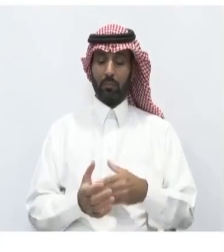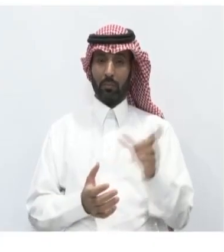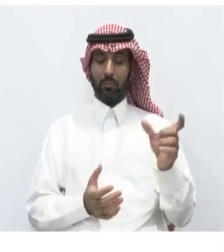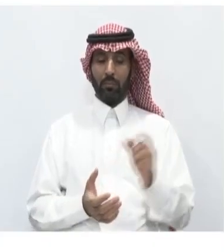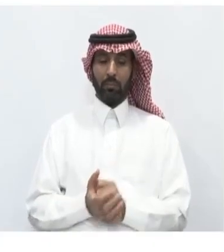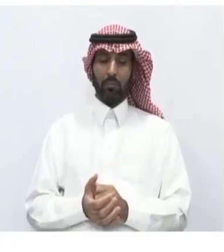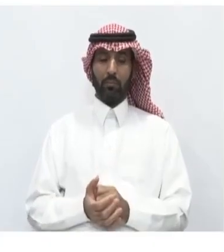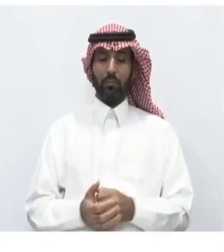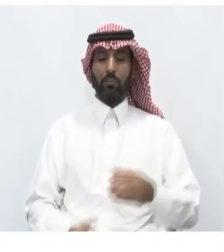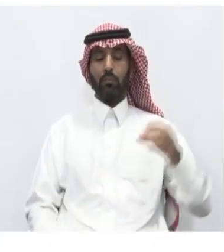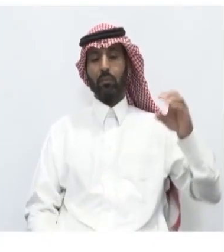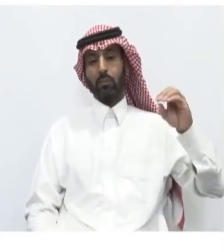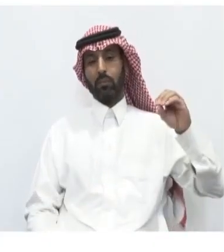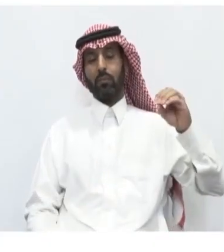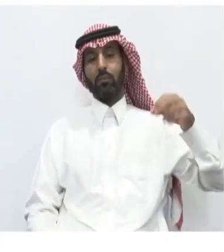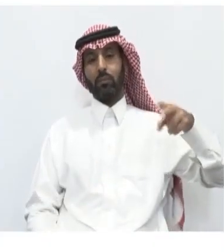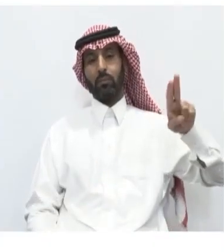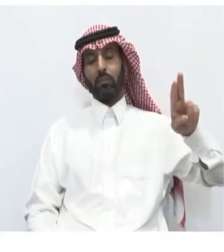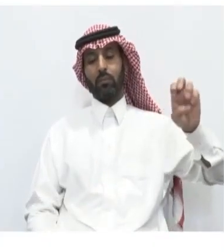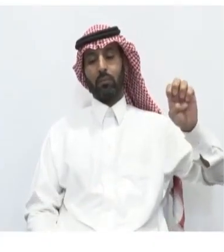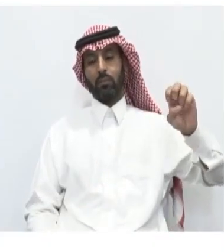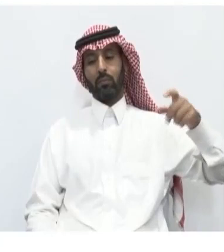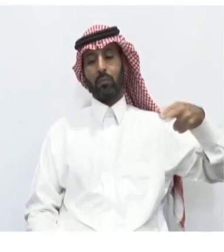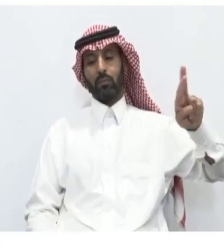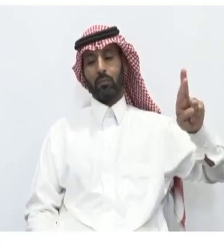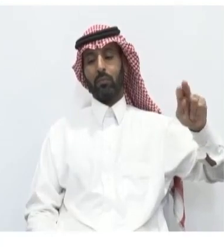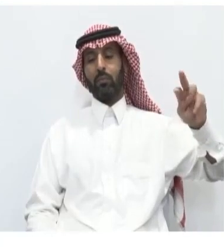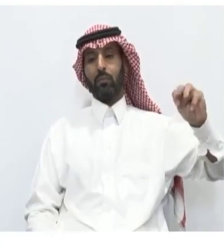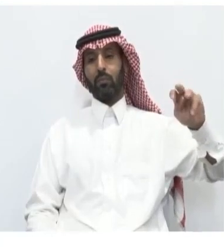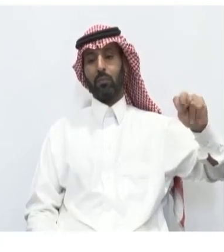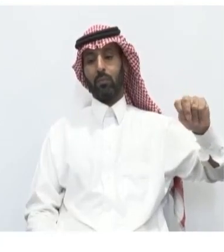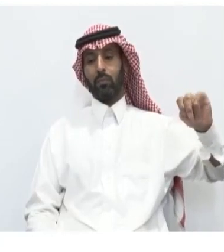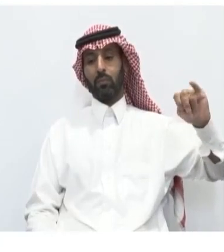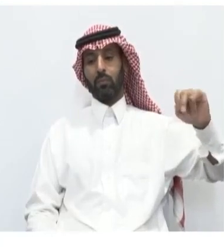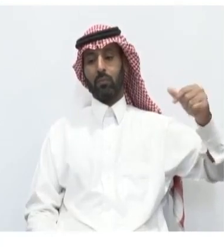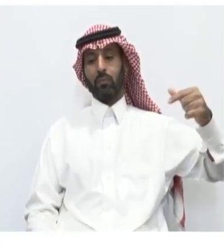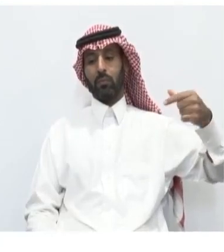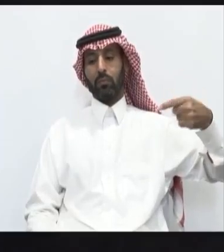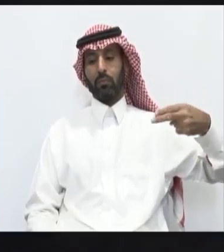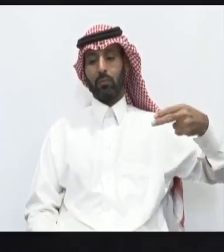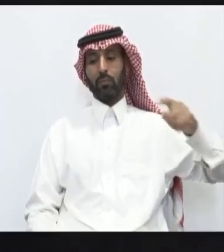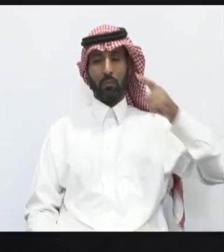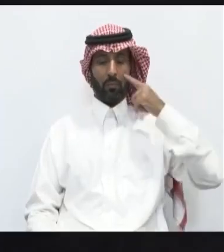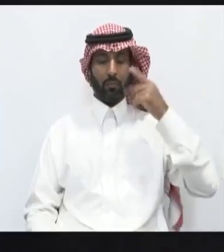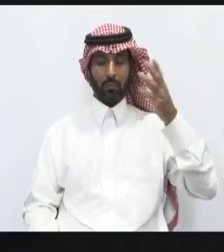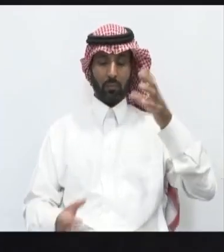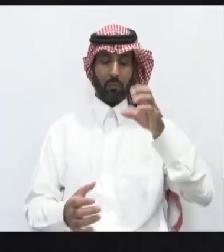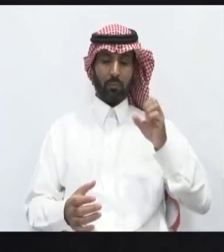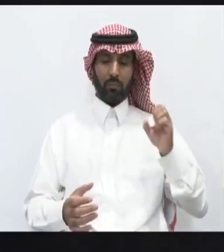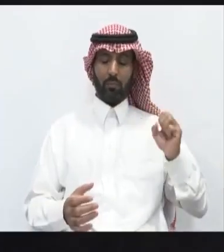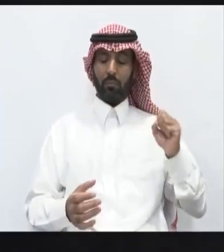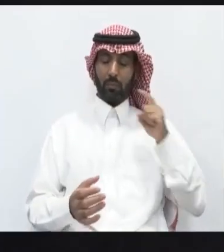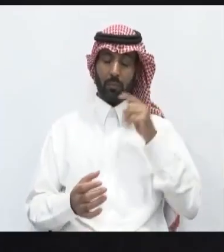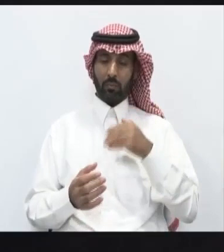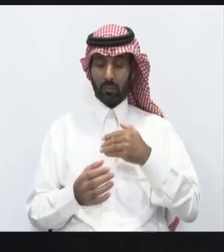you say overnight, to stay overnight, the word over and night, if you put them together, if